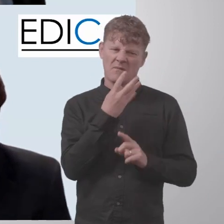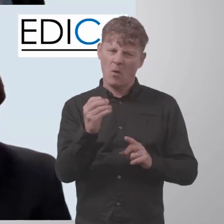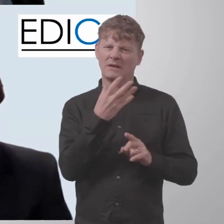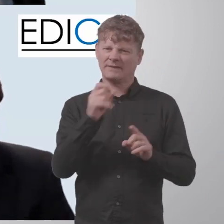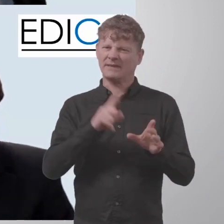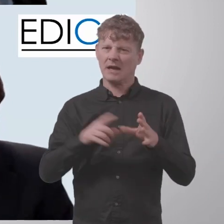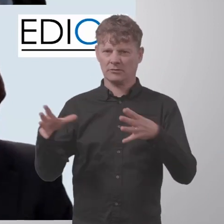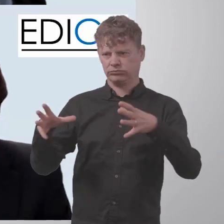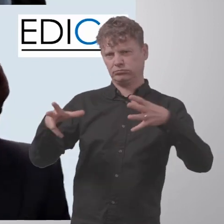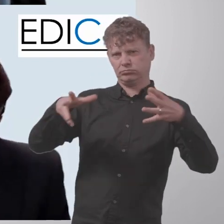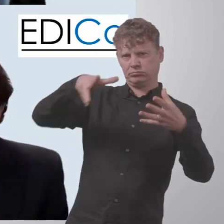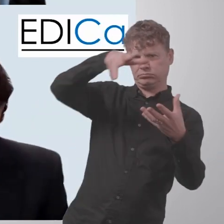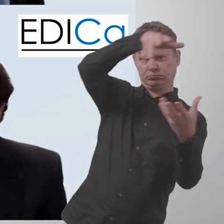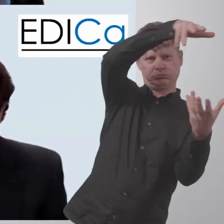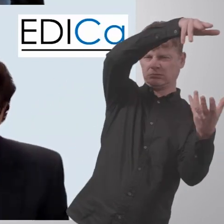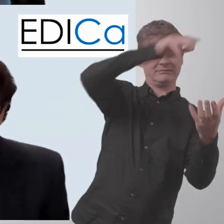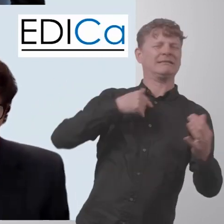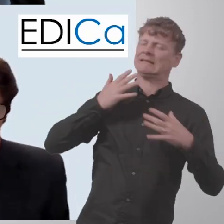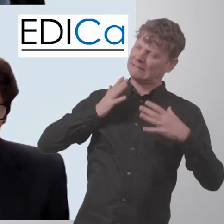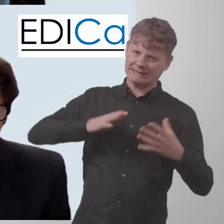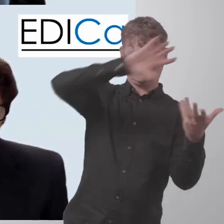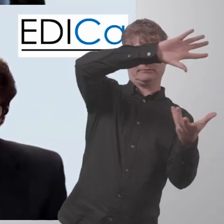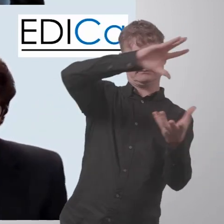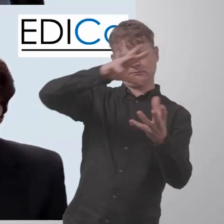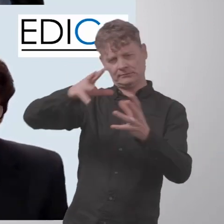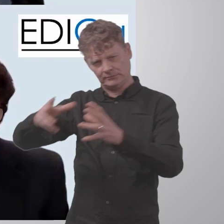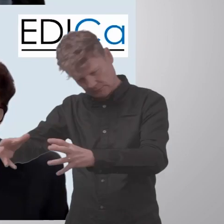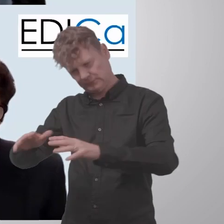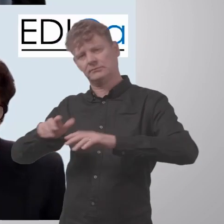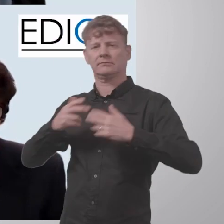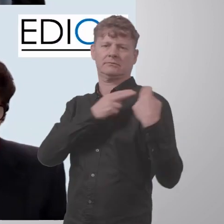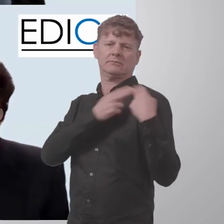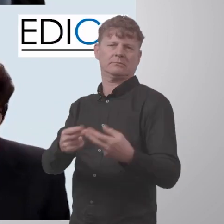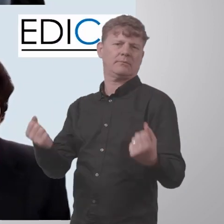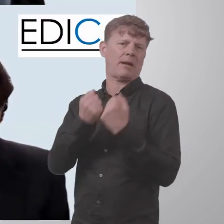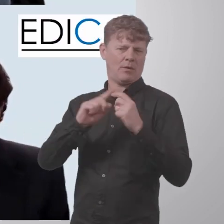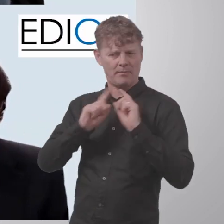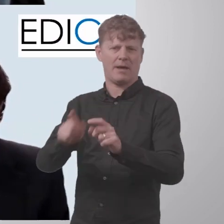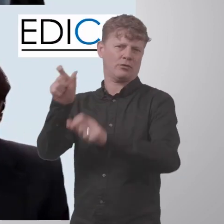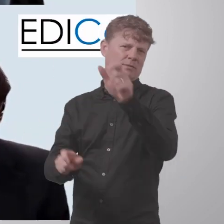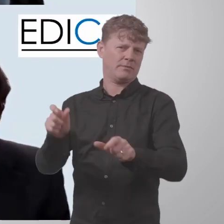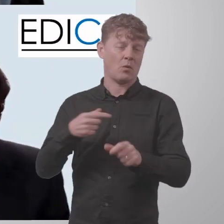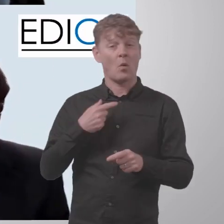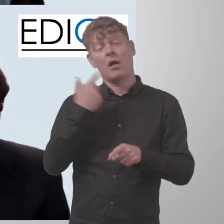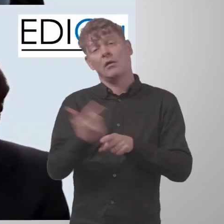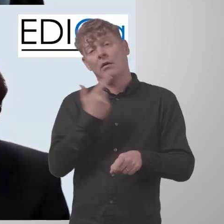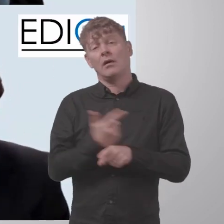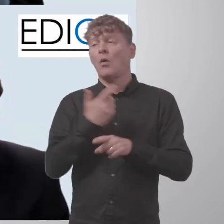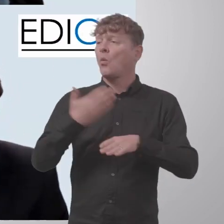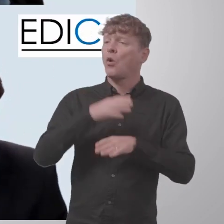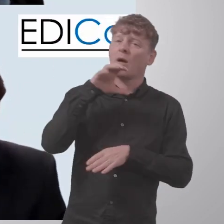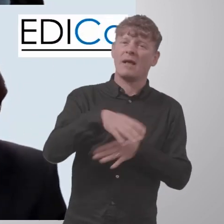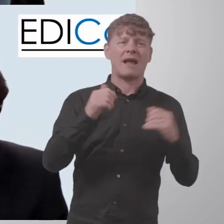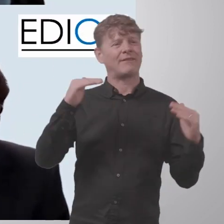some kind of way. We talk about inequality in the workplace. Fundamentally relates to the nature of the